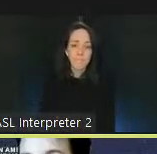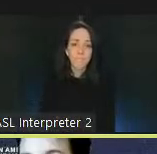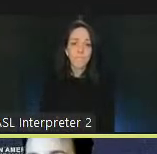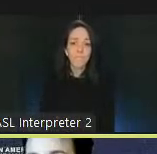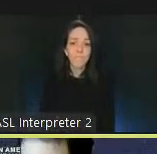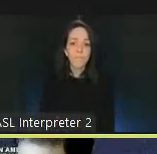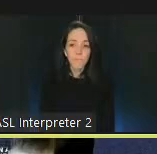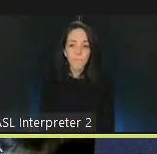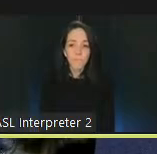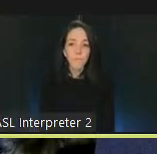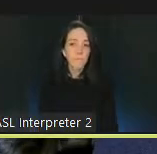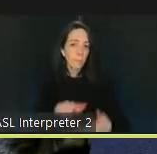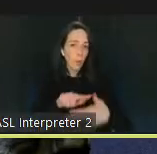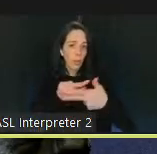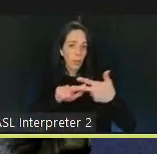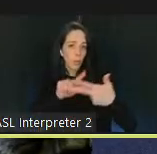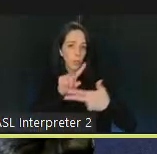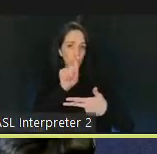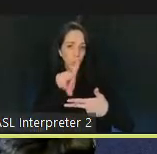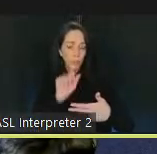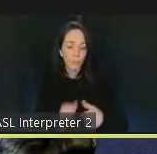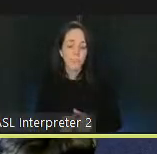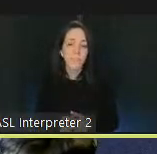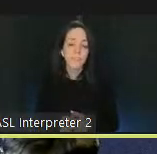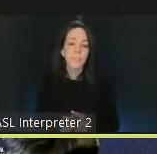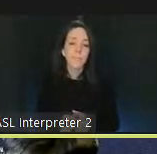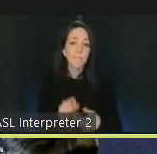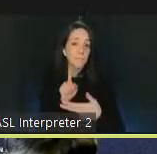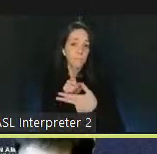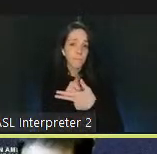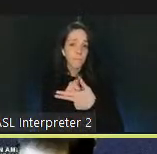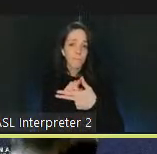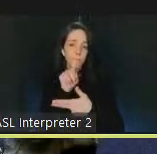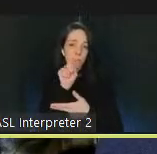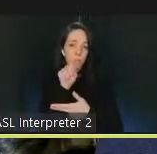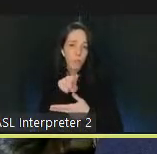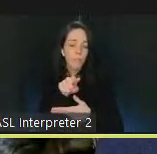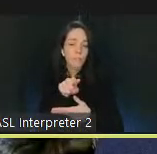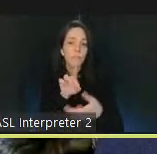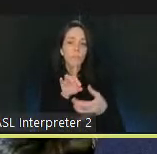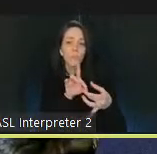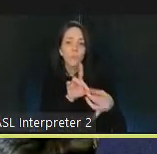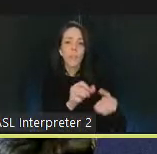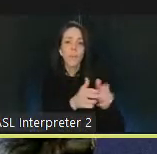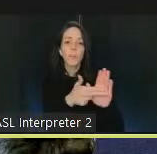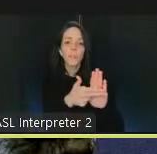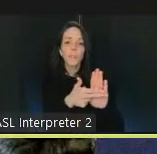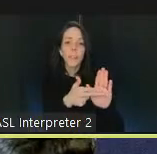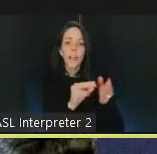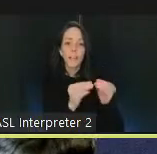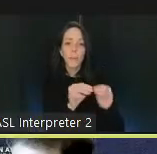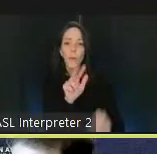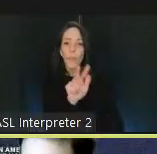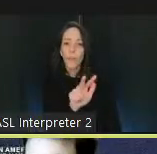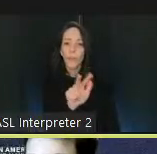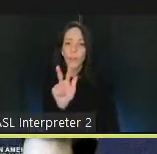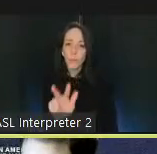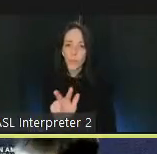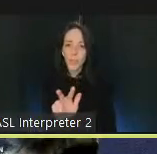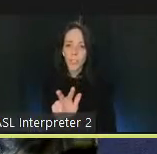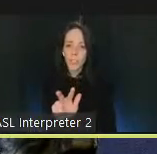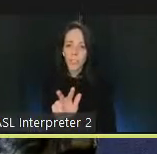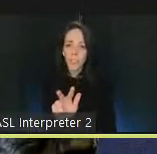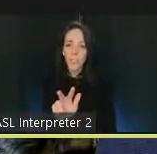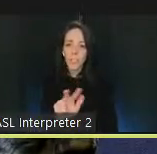I have 3 questions. The first goes back to slide 33 and